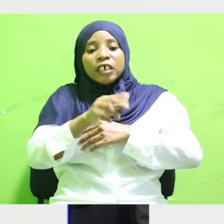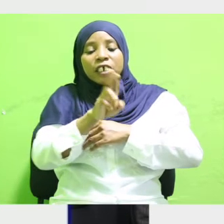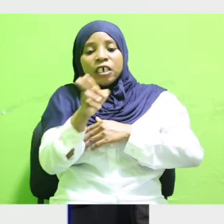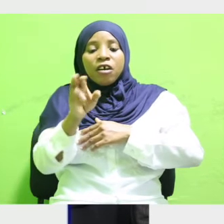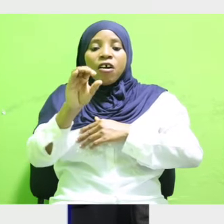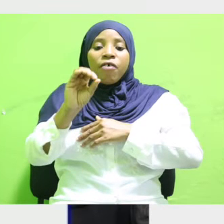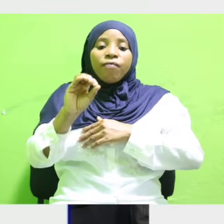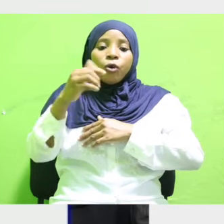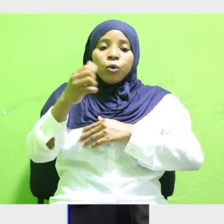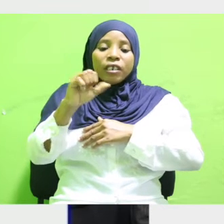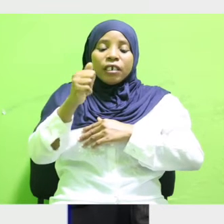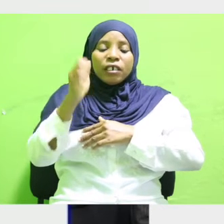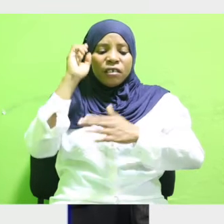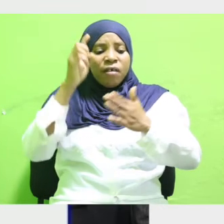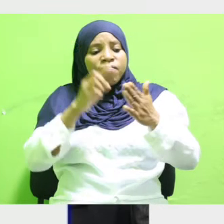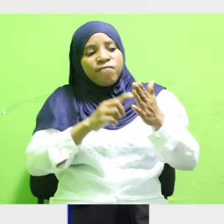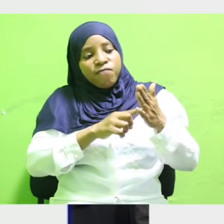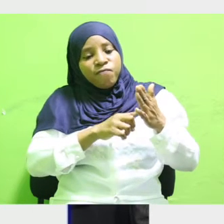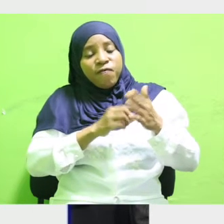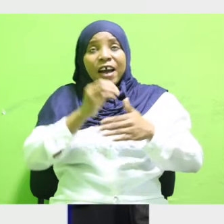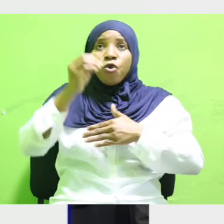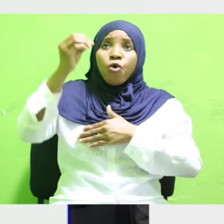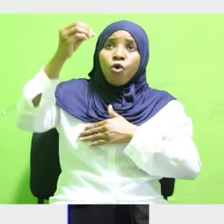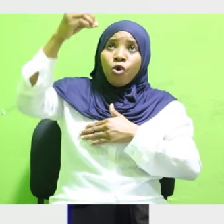the sunflower